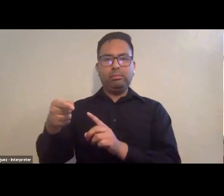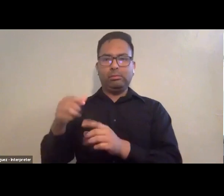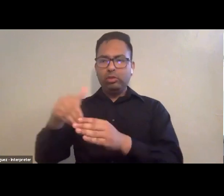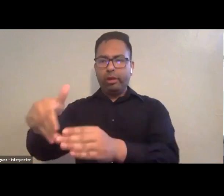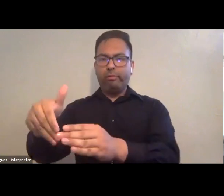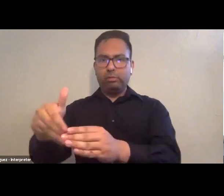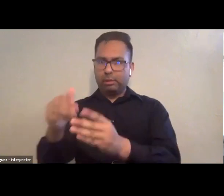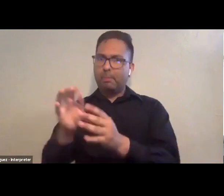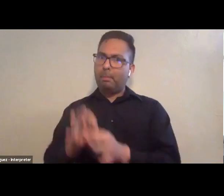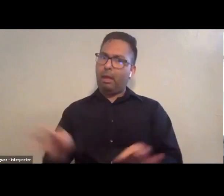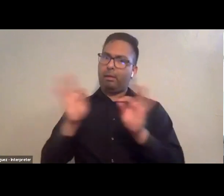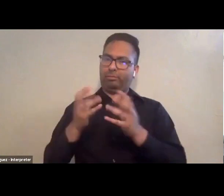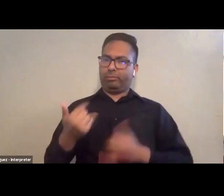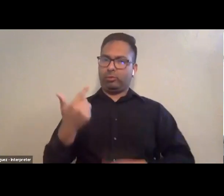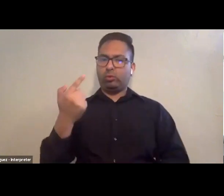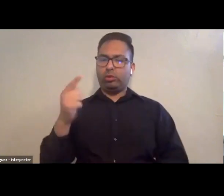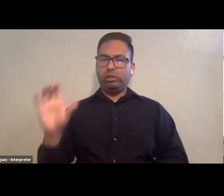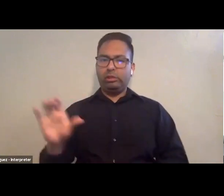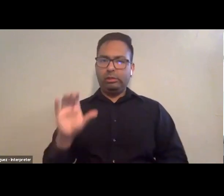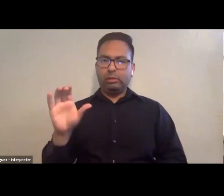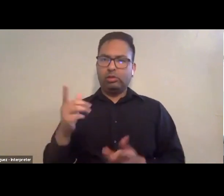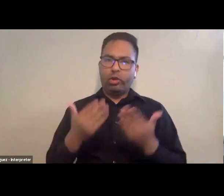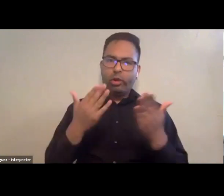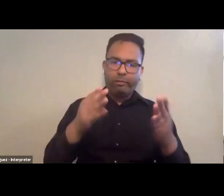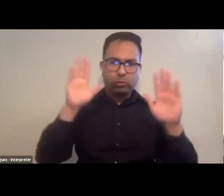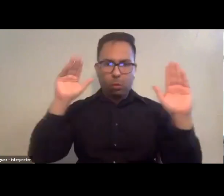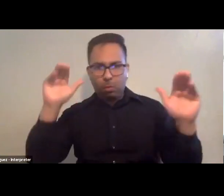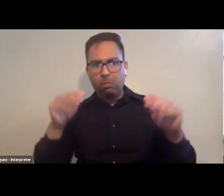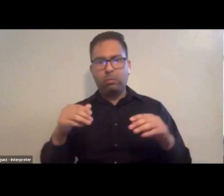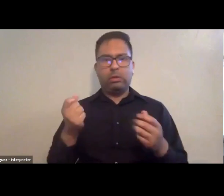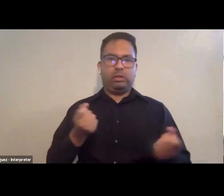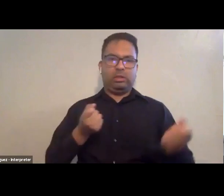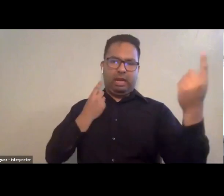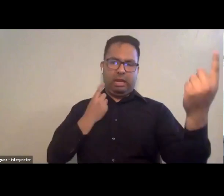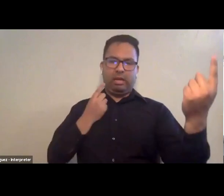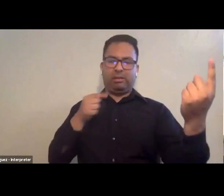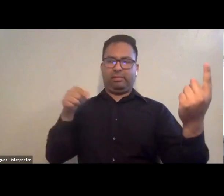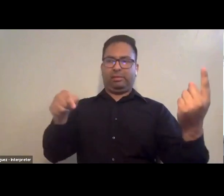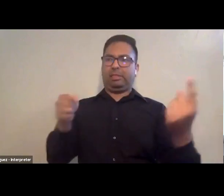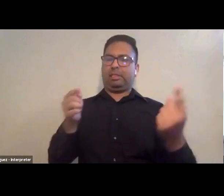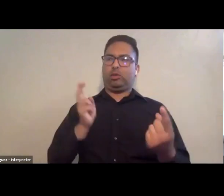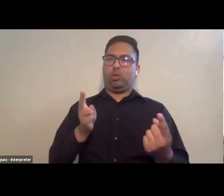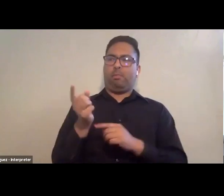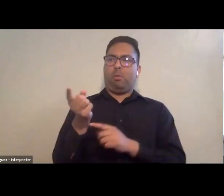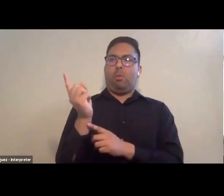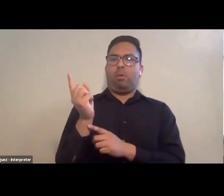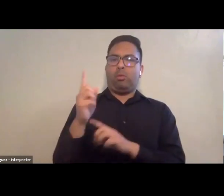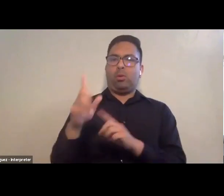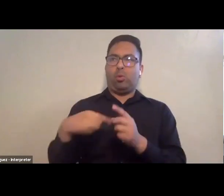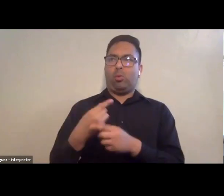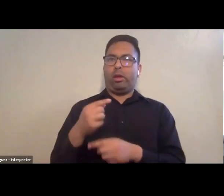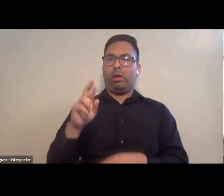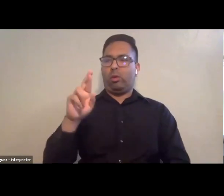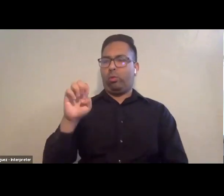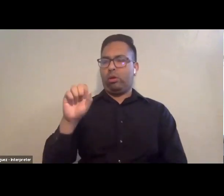century and offers us hope and understanding at this historical moment when restorative justice